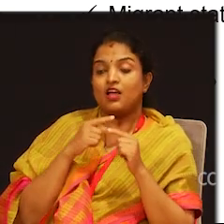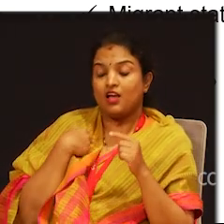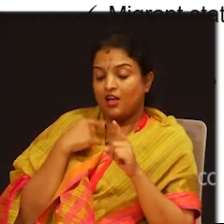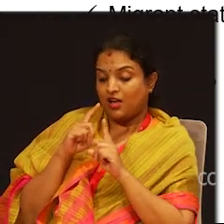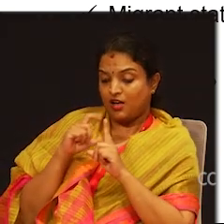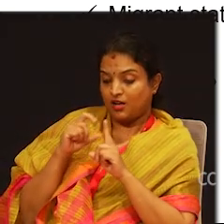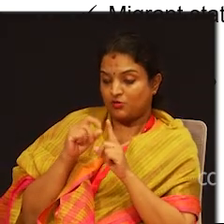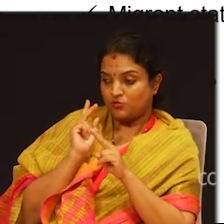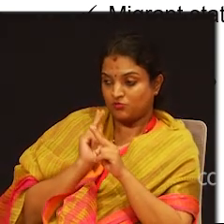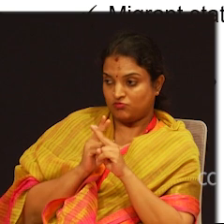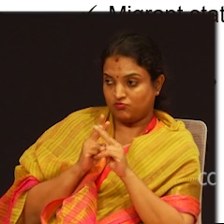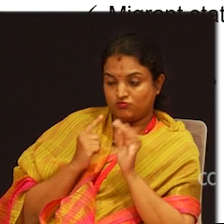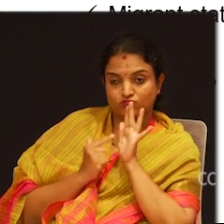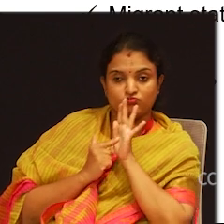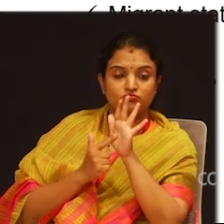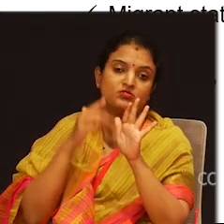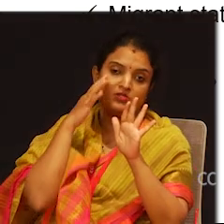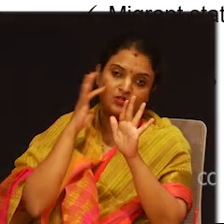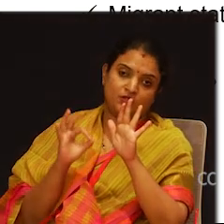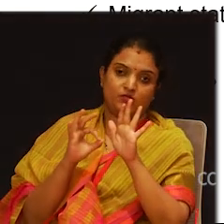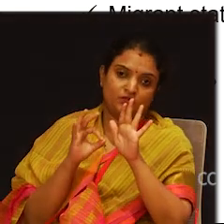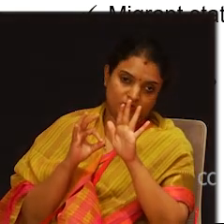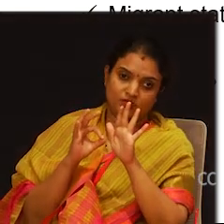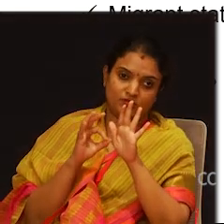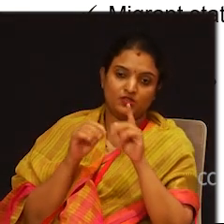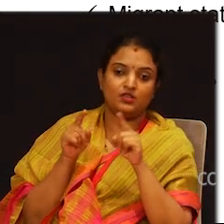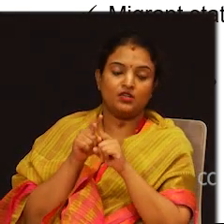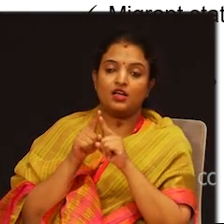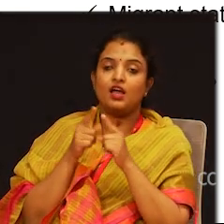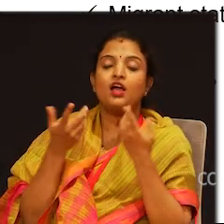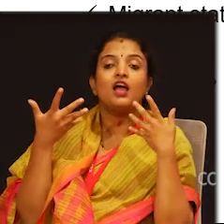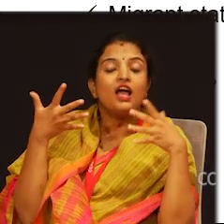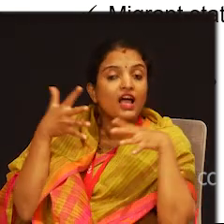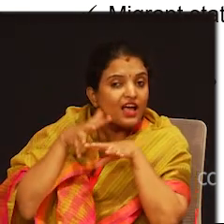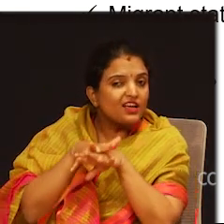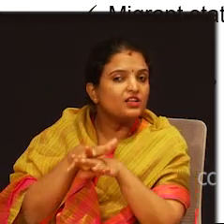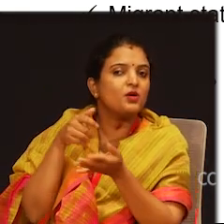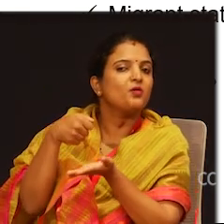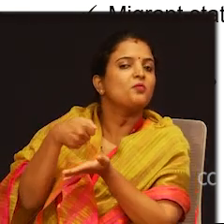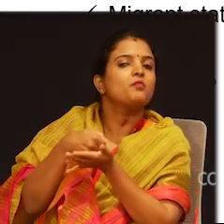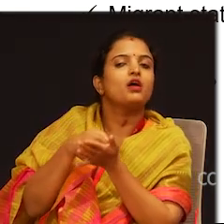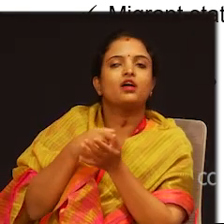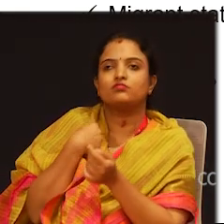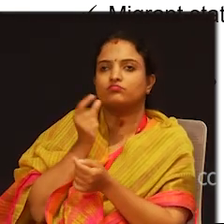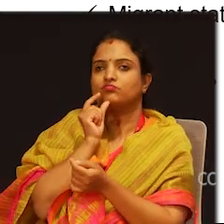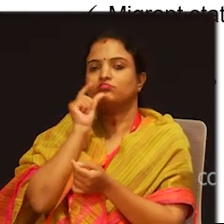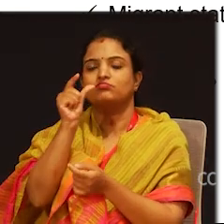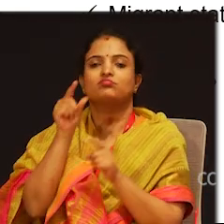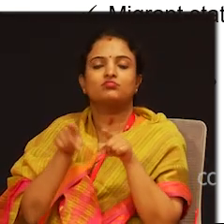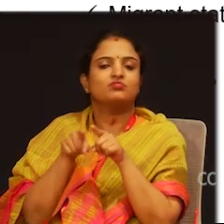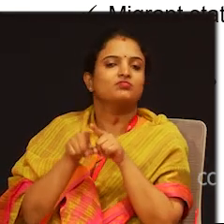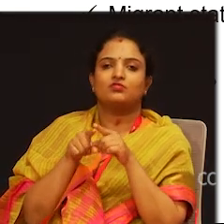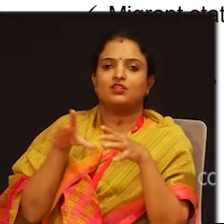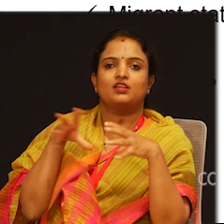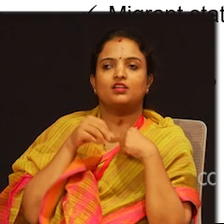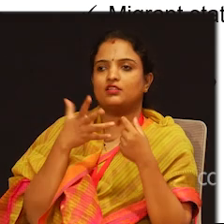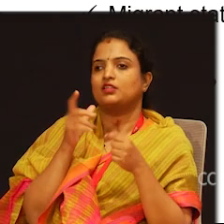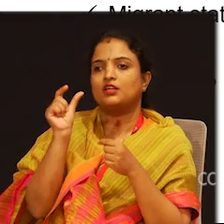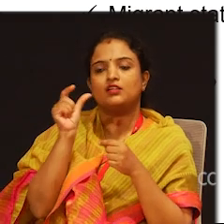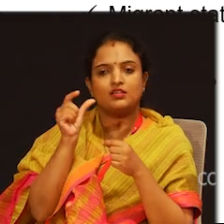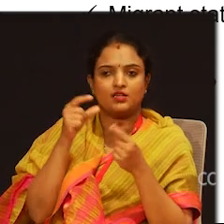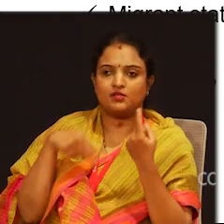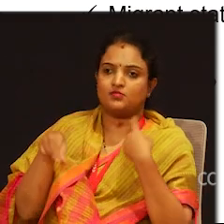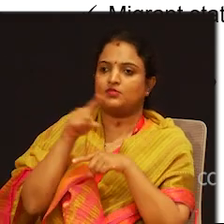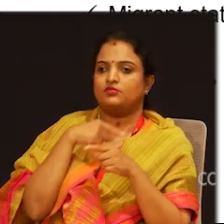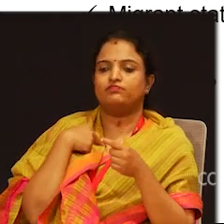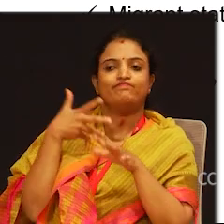what we are doing, and it is pasting inclusion is not going to really, the term inclusion is not